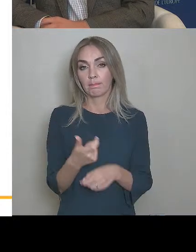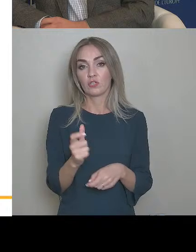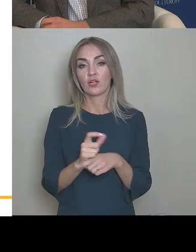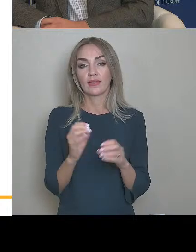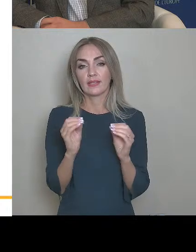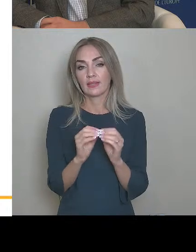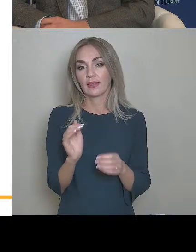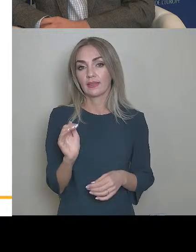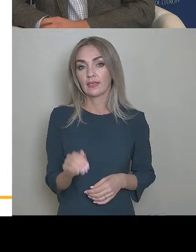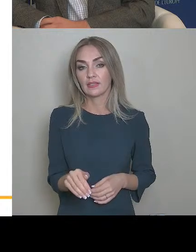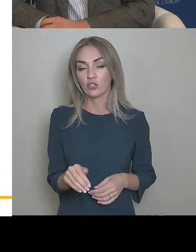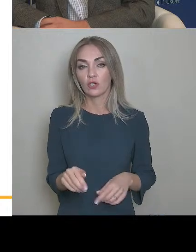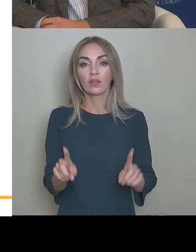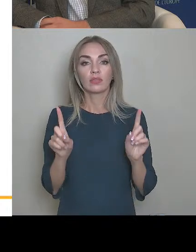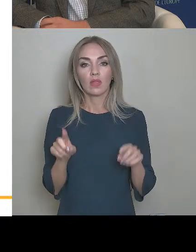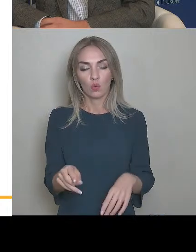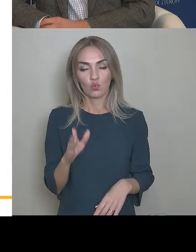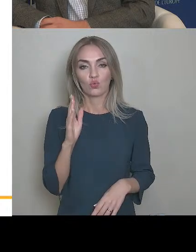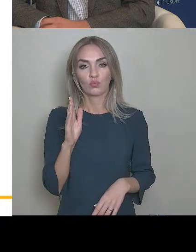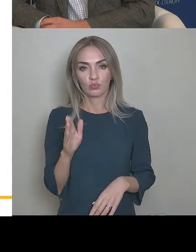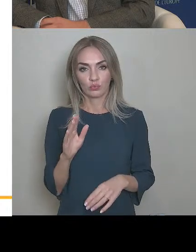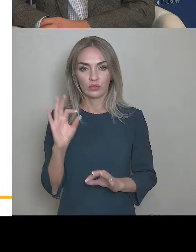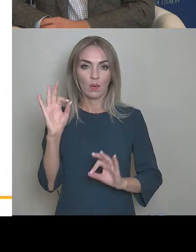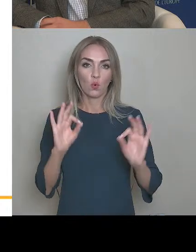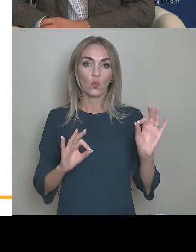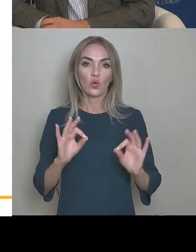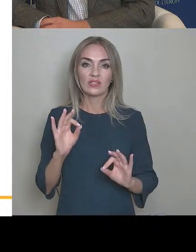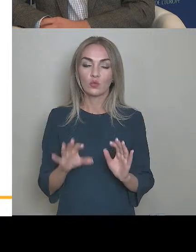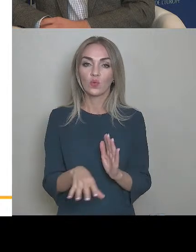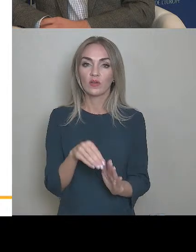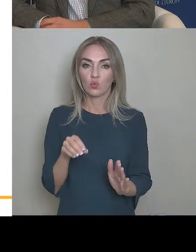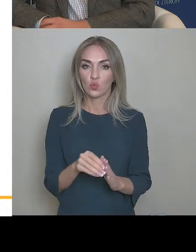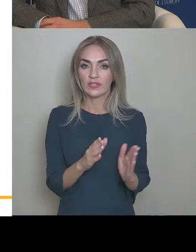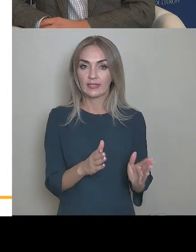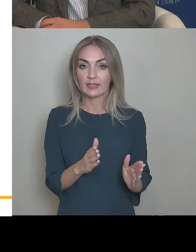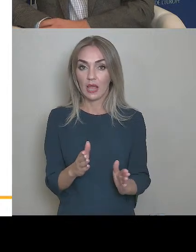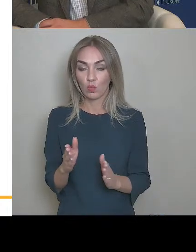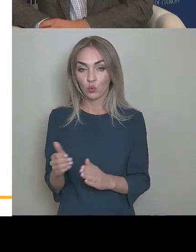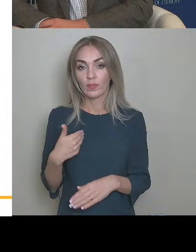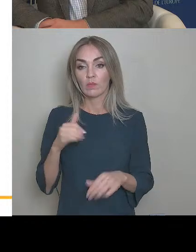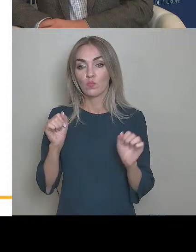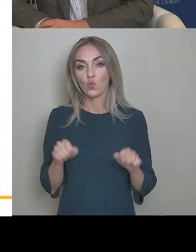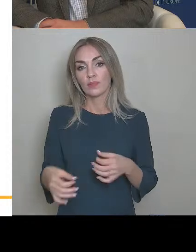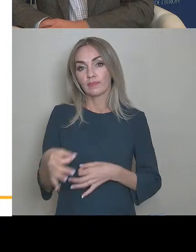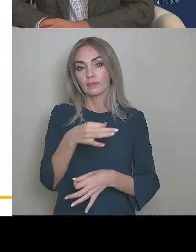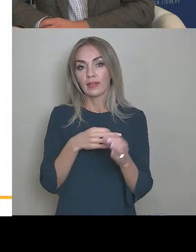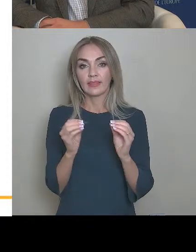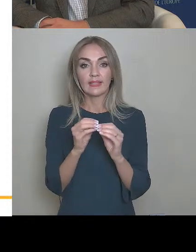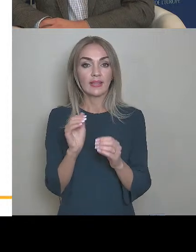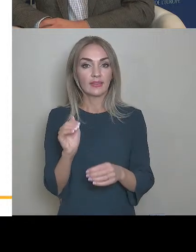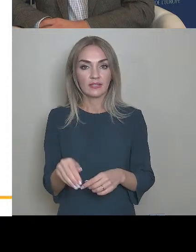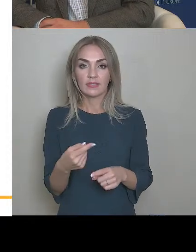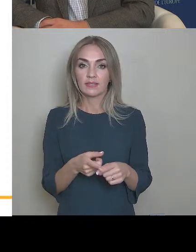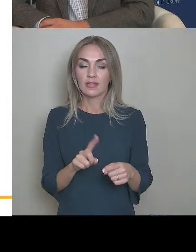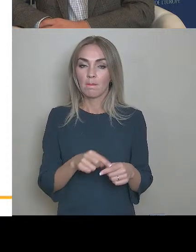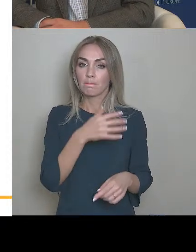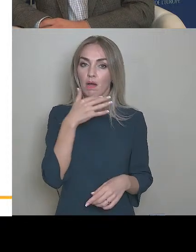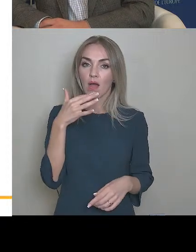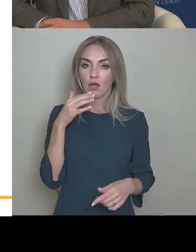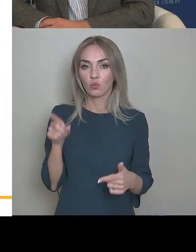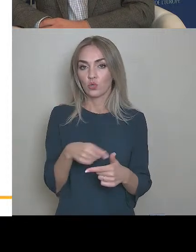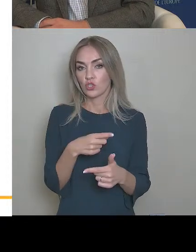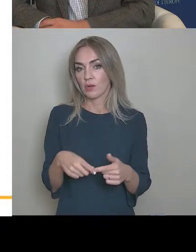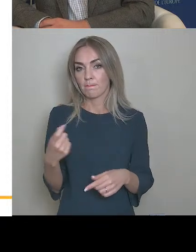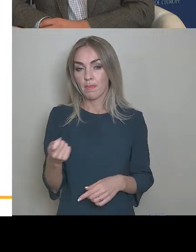city councils and village councils are going to be carried out on the basis of the proportional system, well,